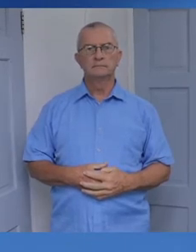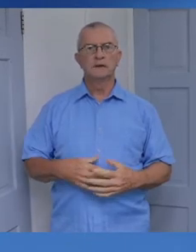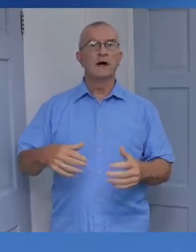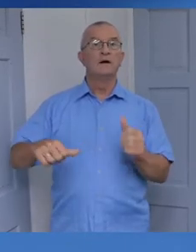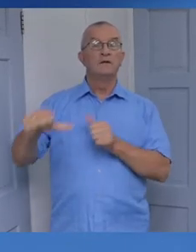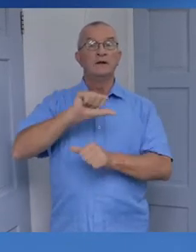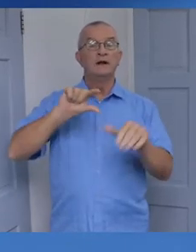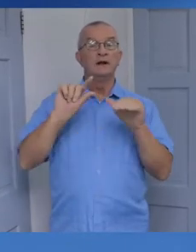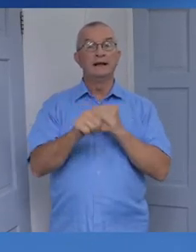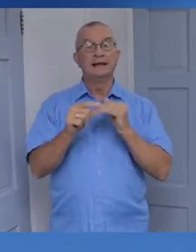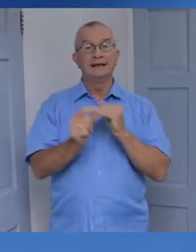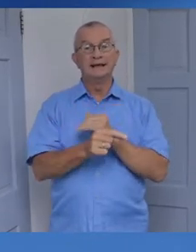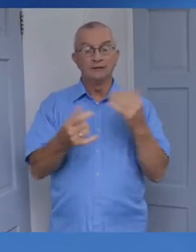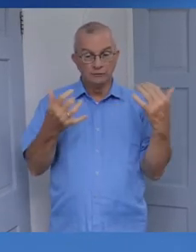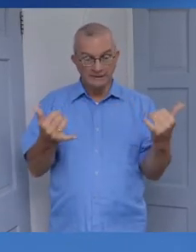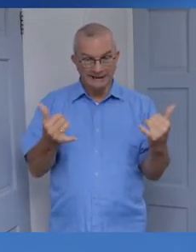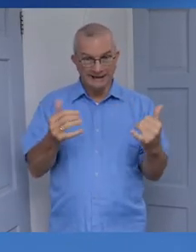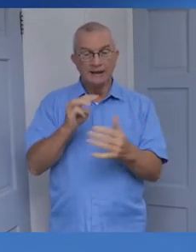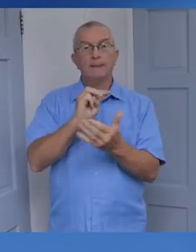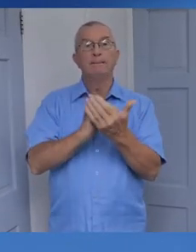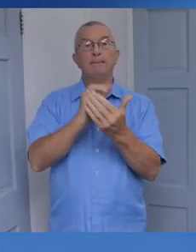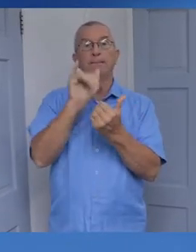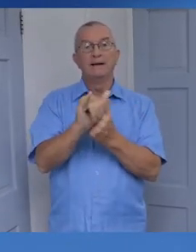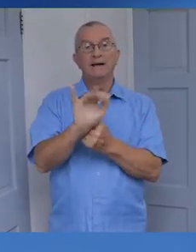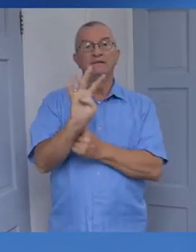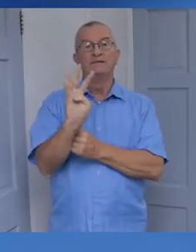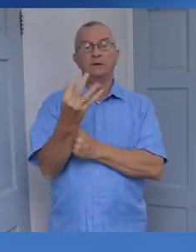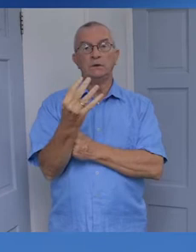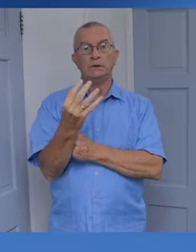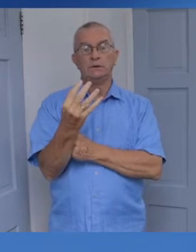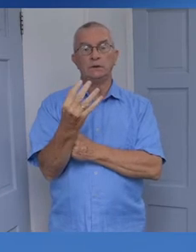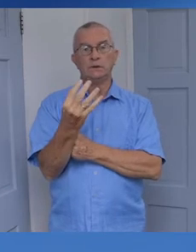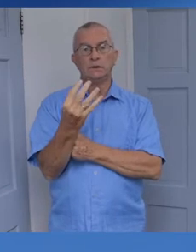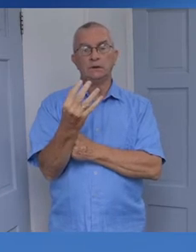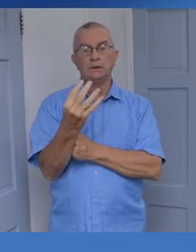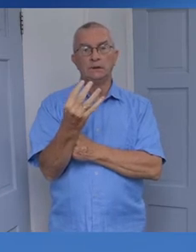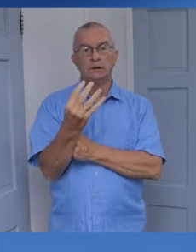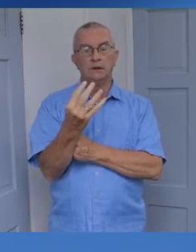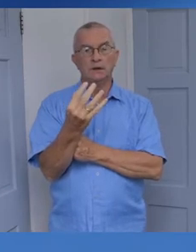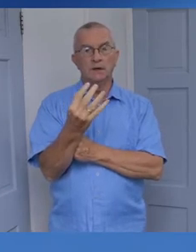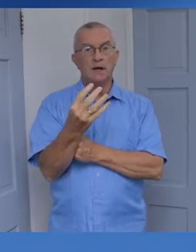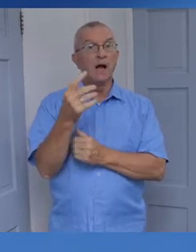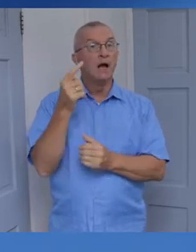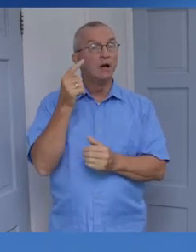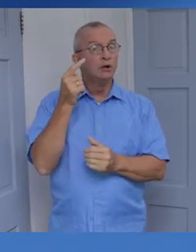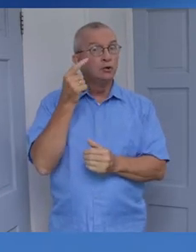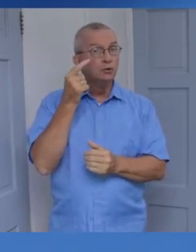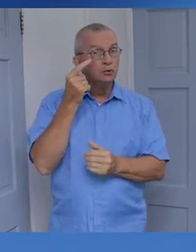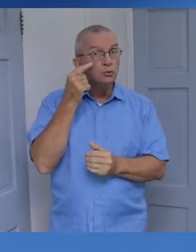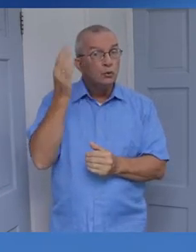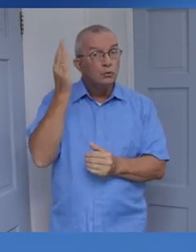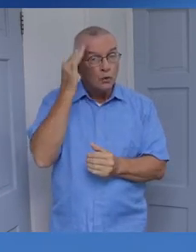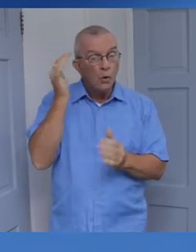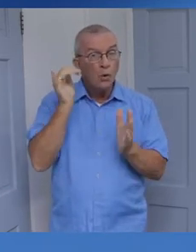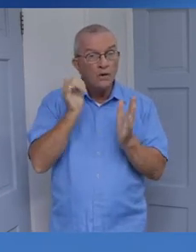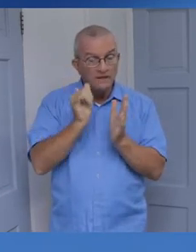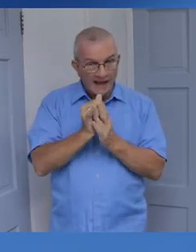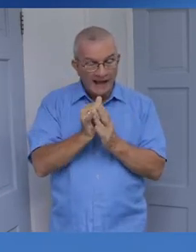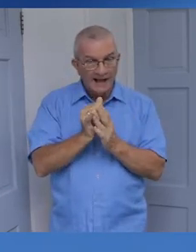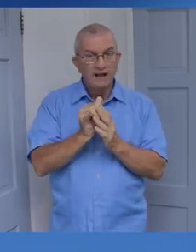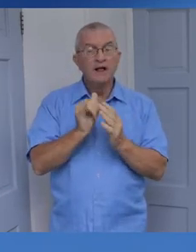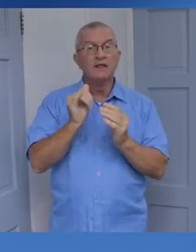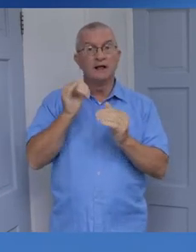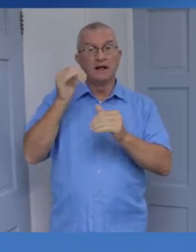is May 4th, and as you would have noted, the curfew has been extended for another